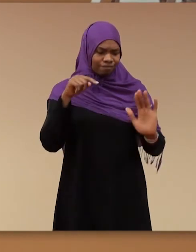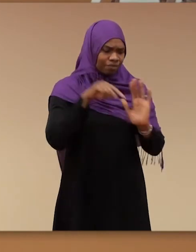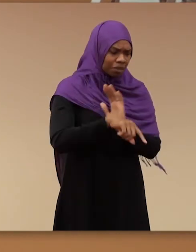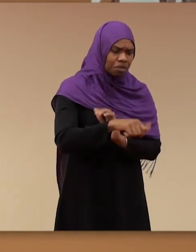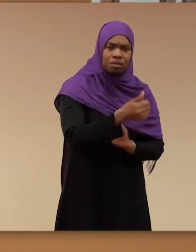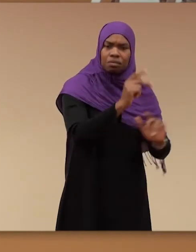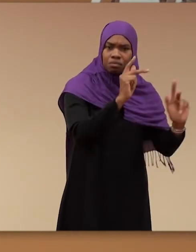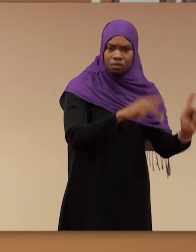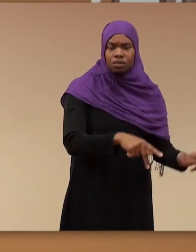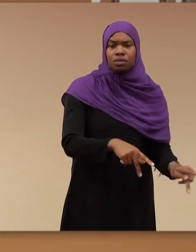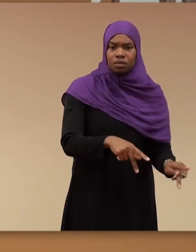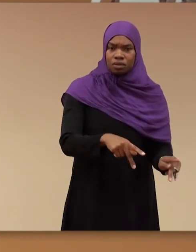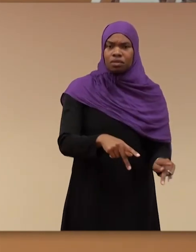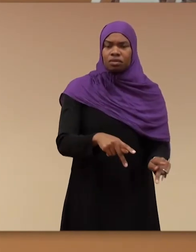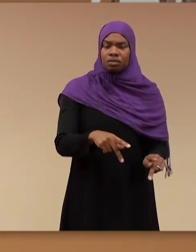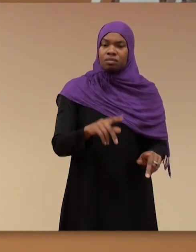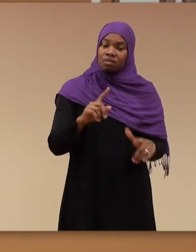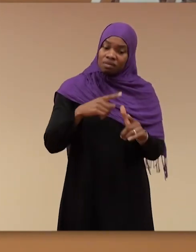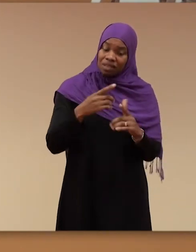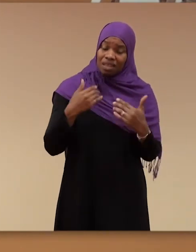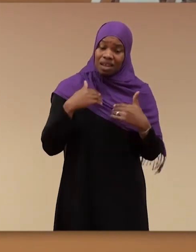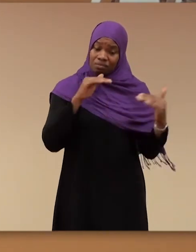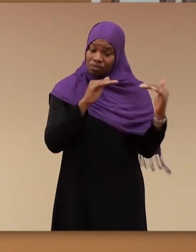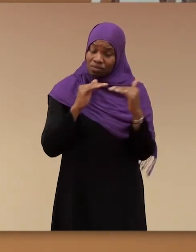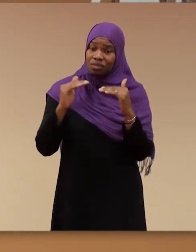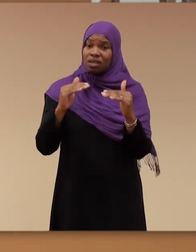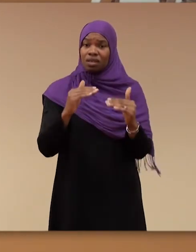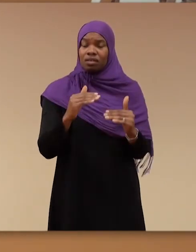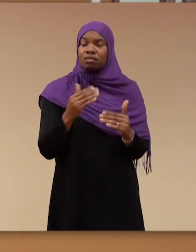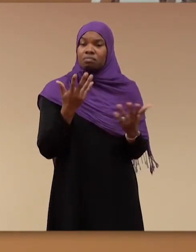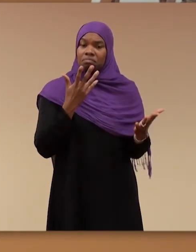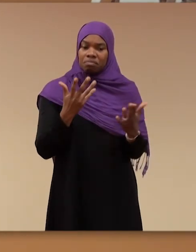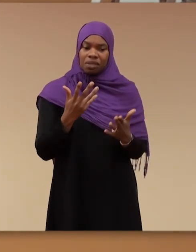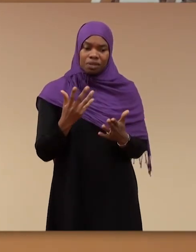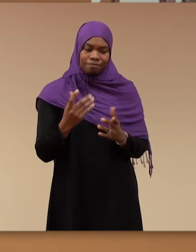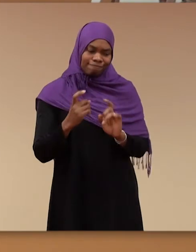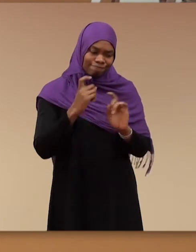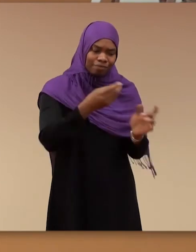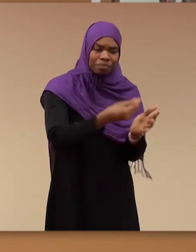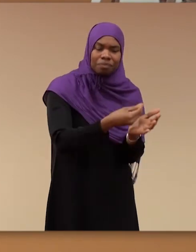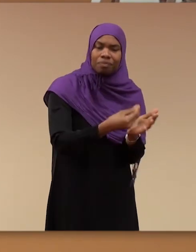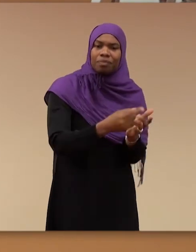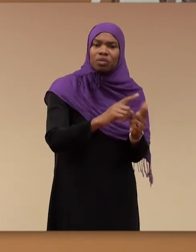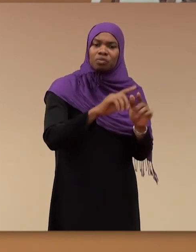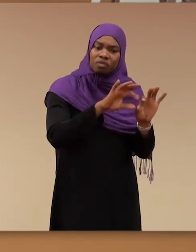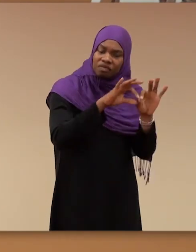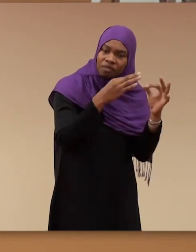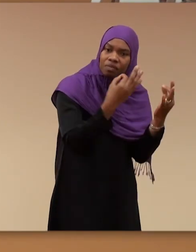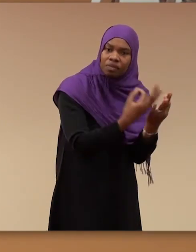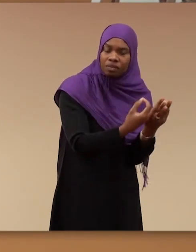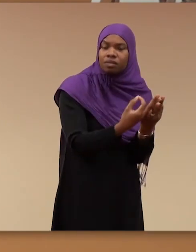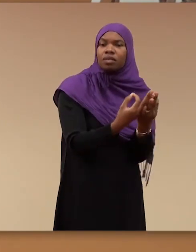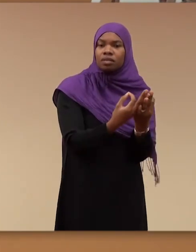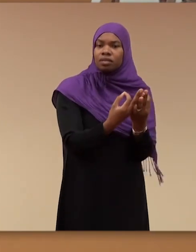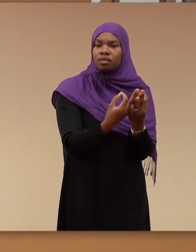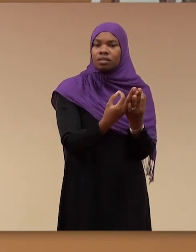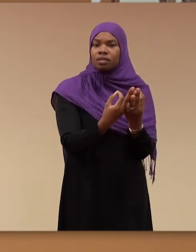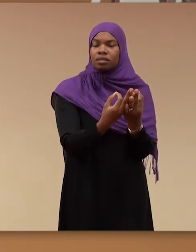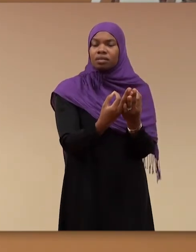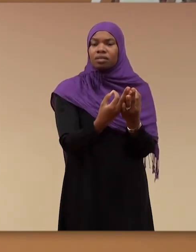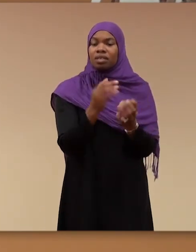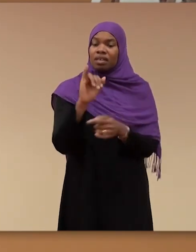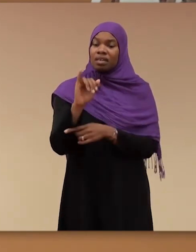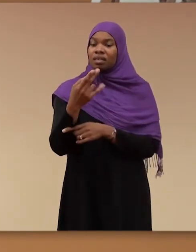paying whatever money for the family and so on, al-ihsan tells you to forgive him and let him